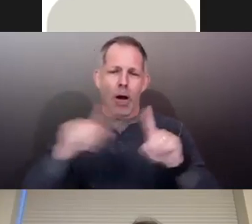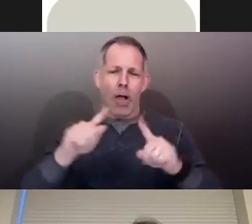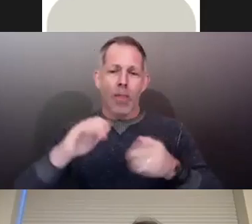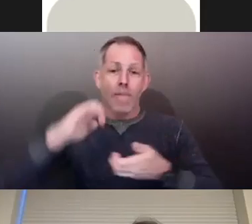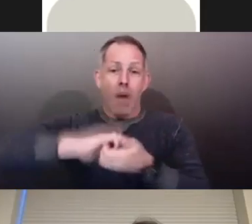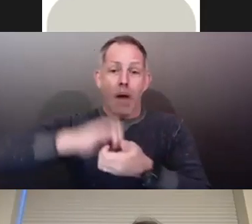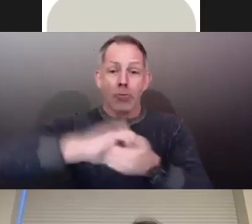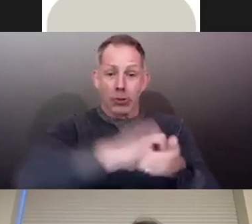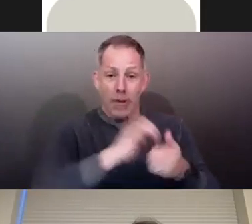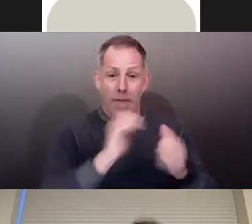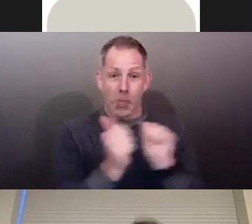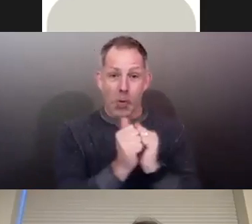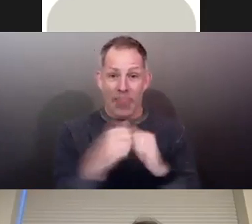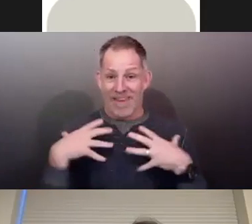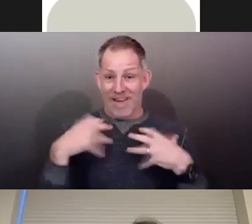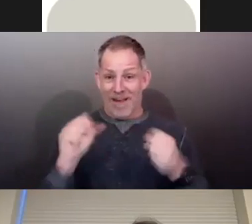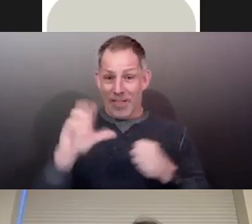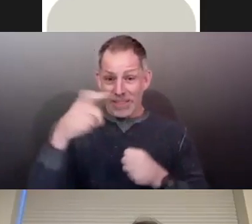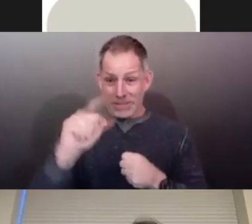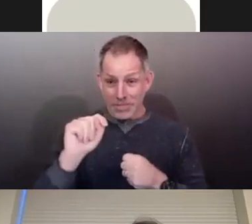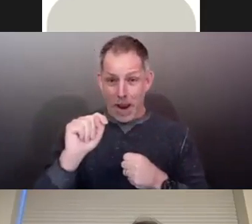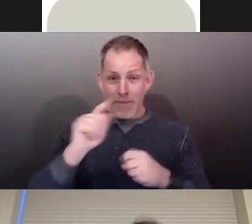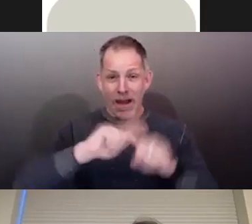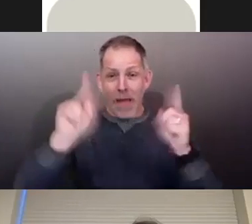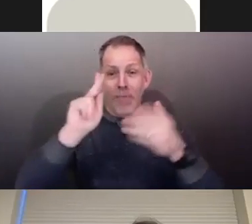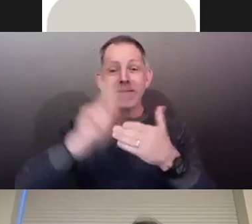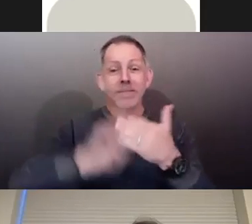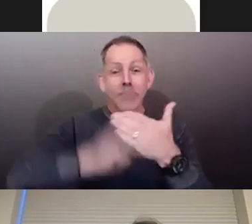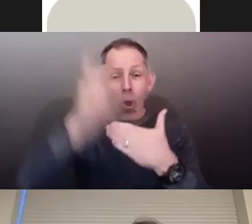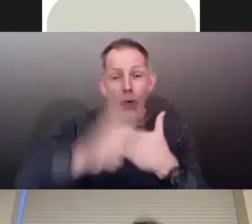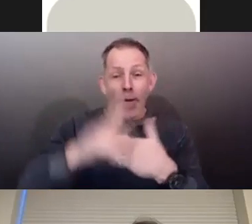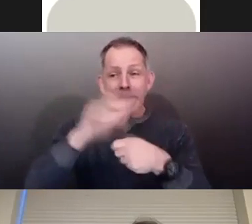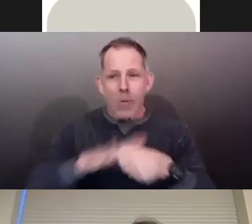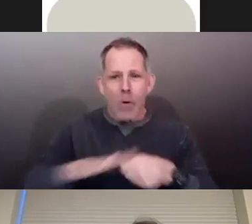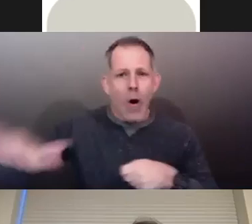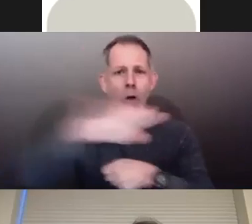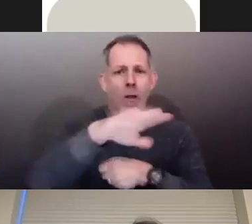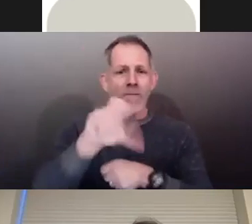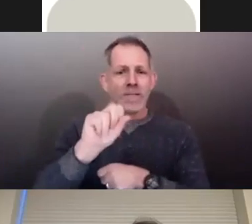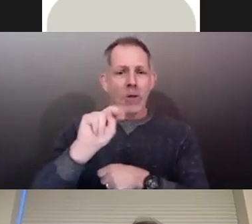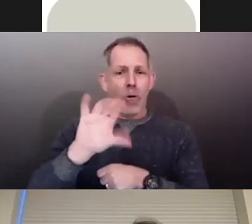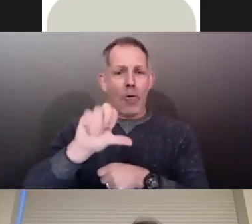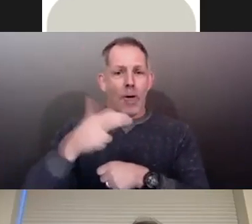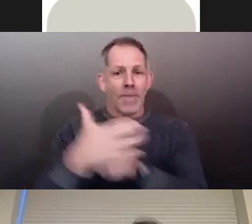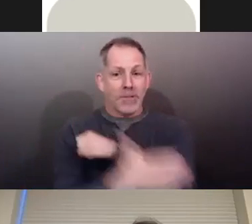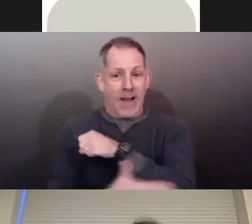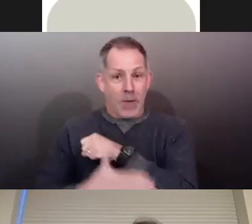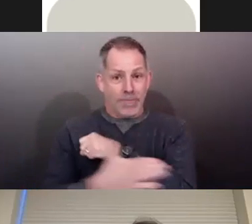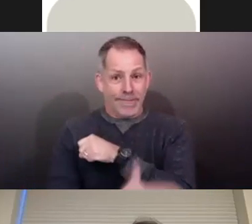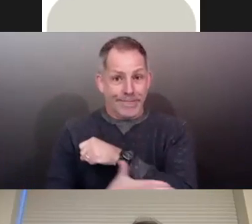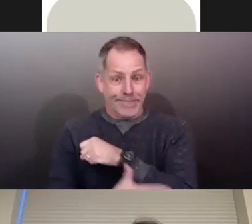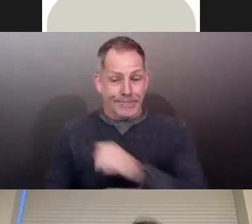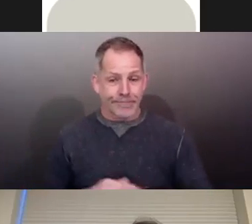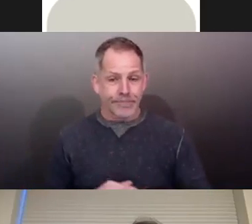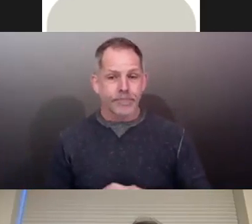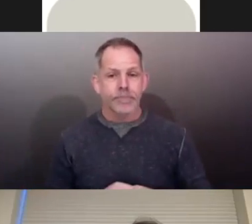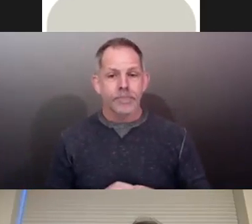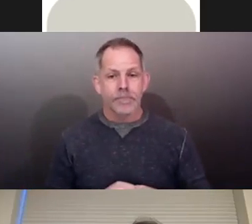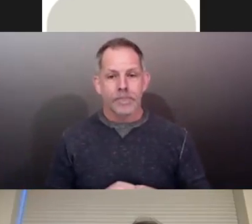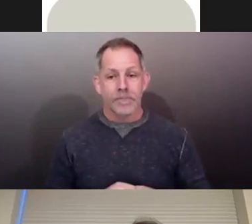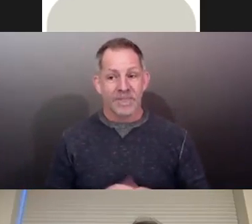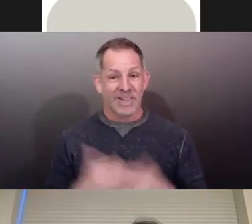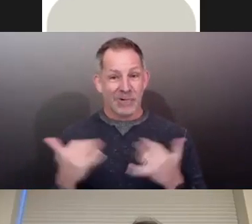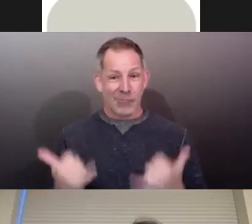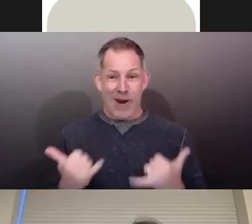agencies across Snohomish County and the region, frankly. And I know things are tough right now with case rates